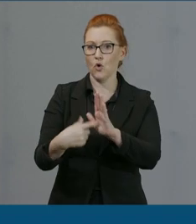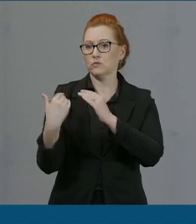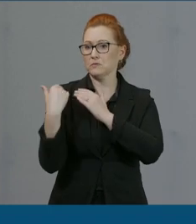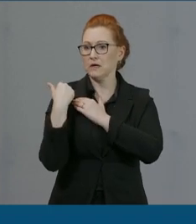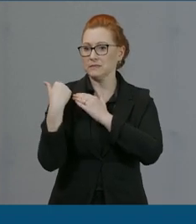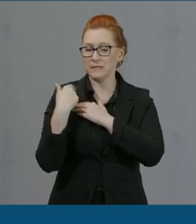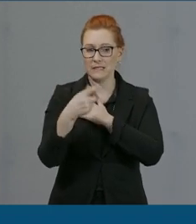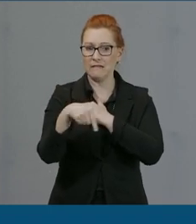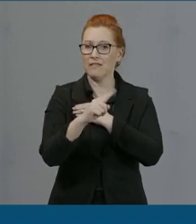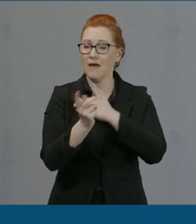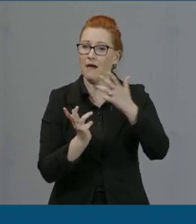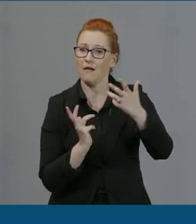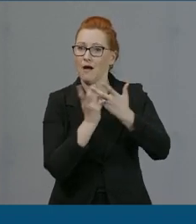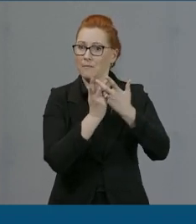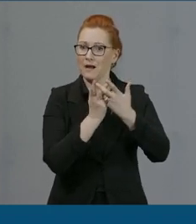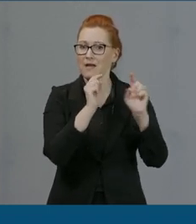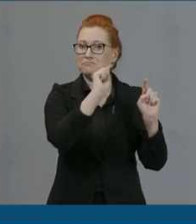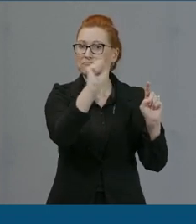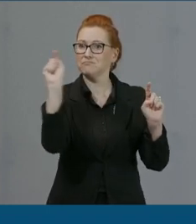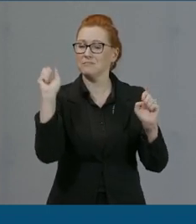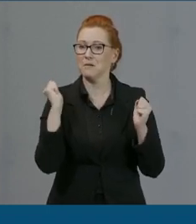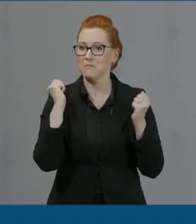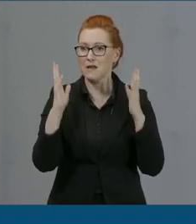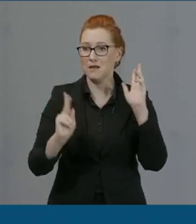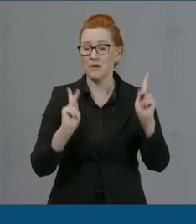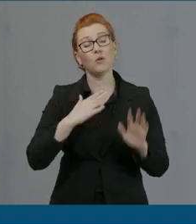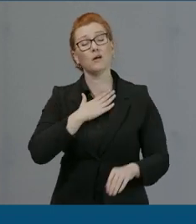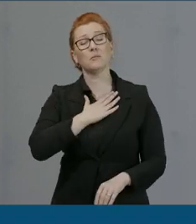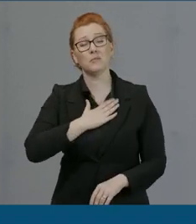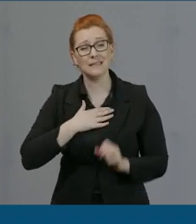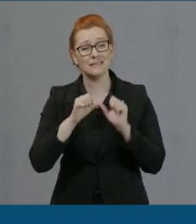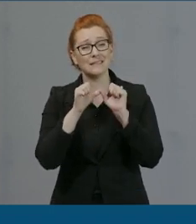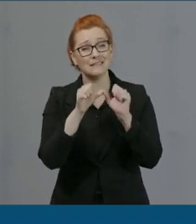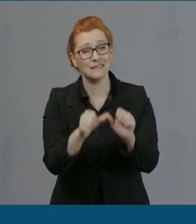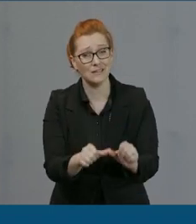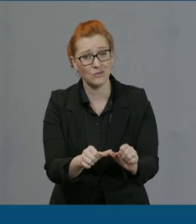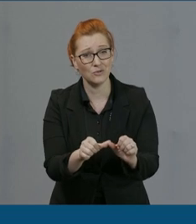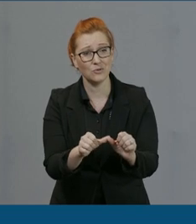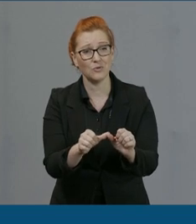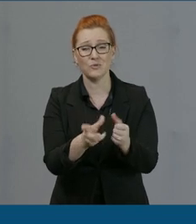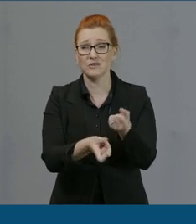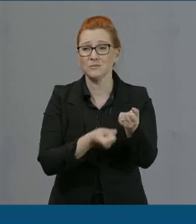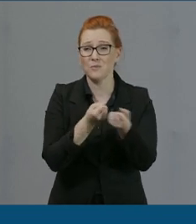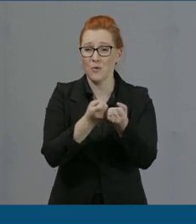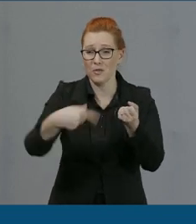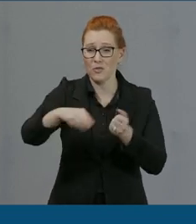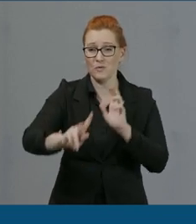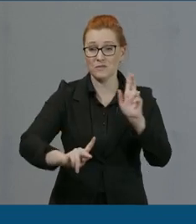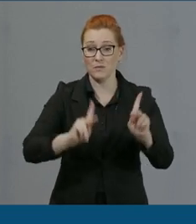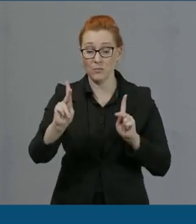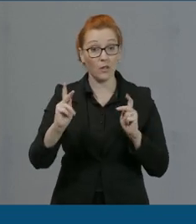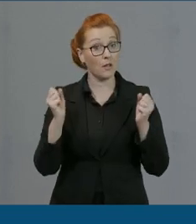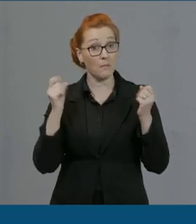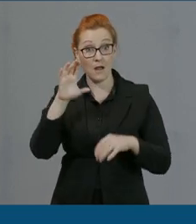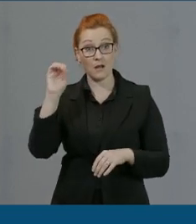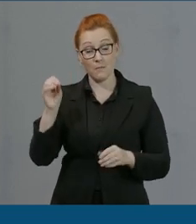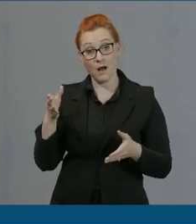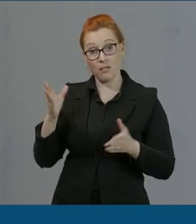Please continue to do that as we go into phase one. Whatever is happening in terms of telework and